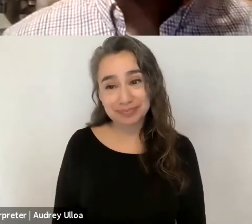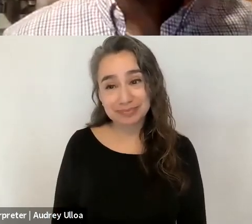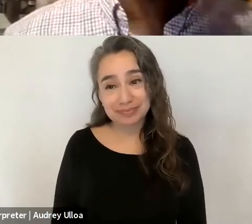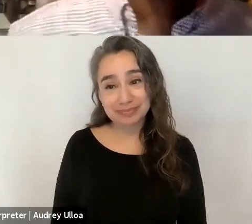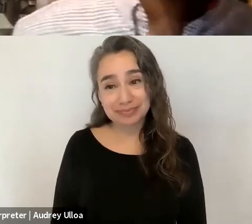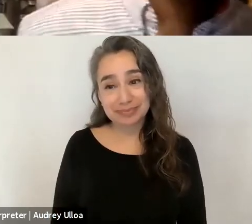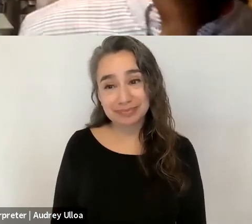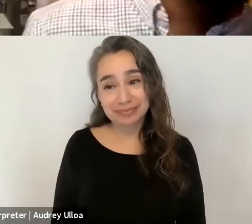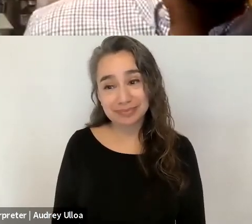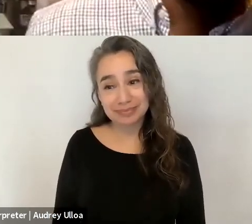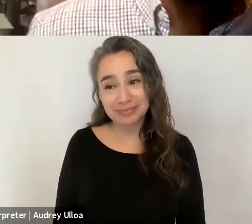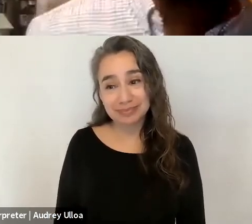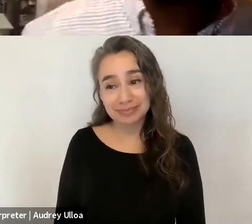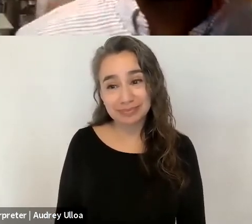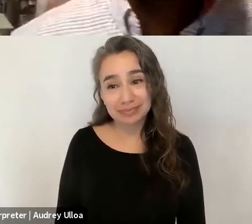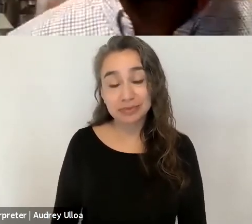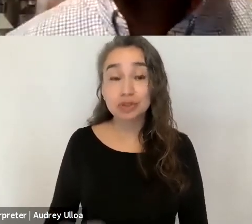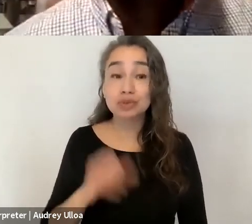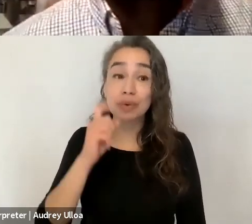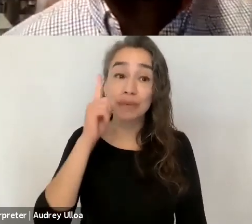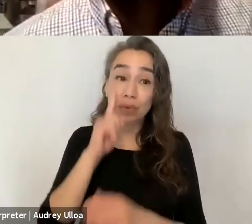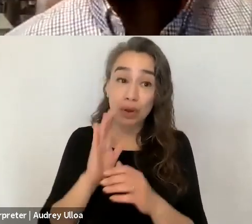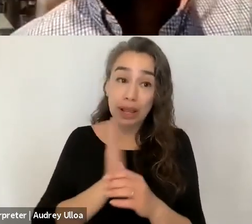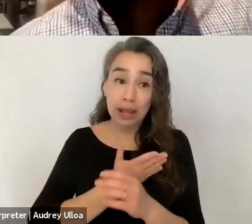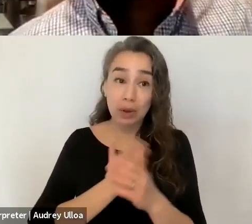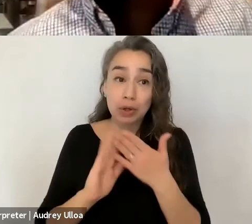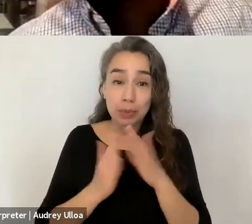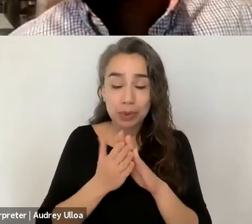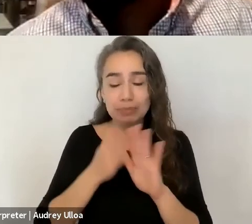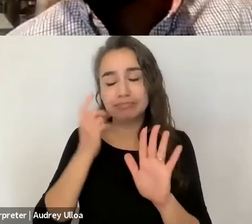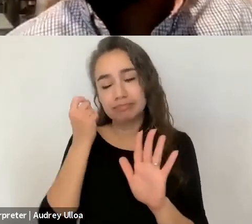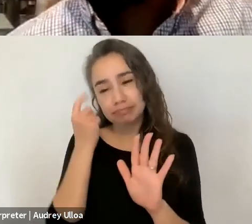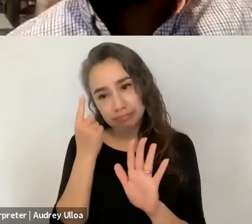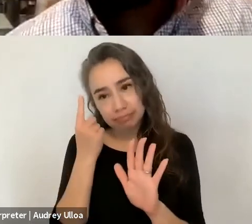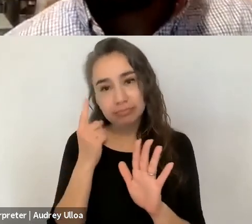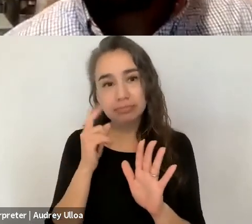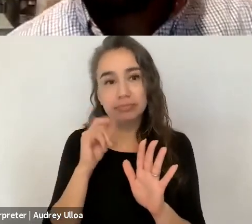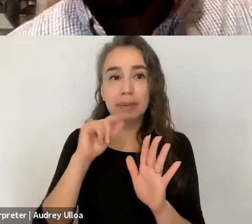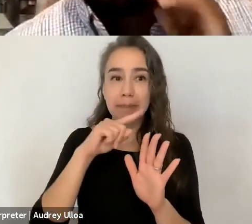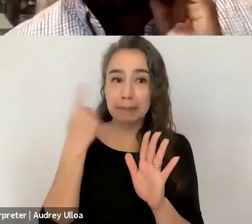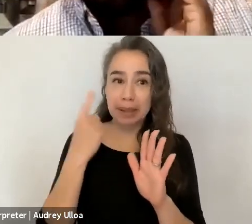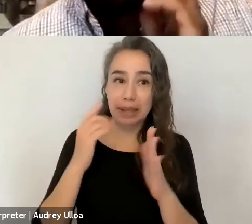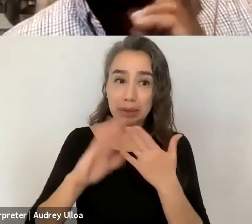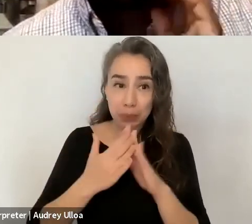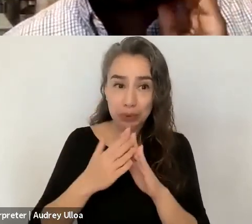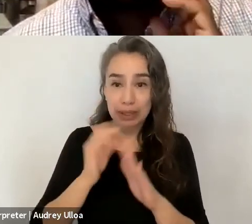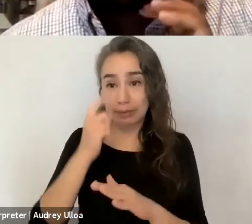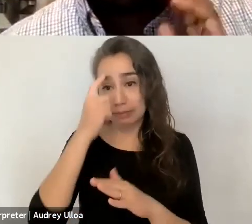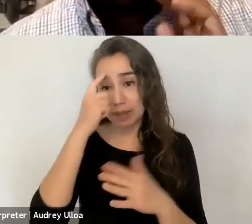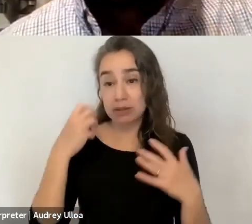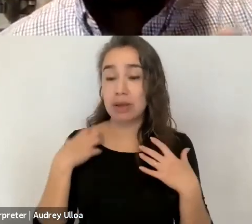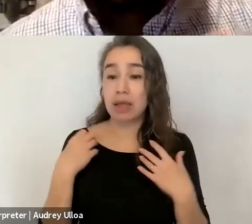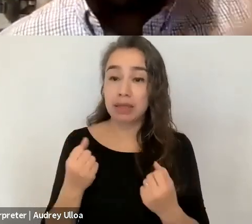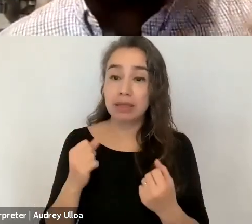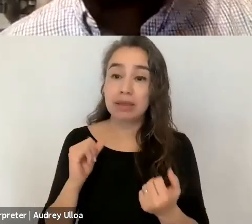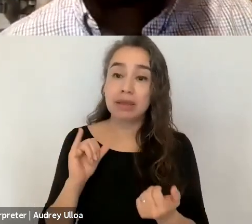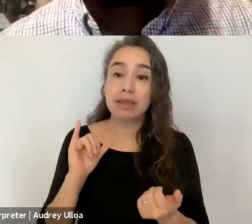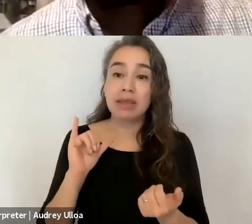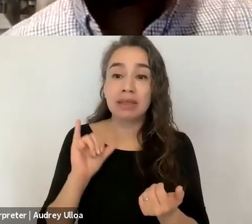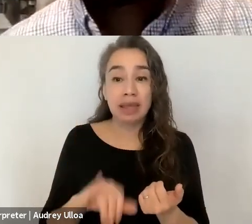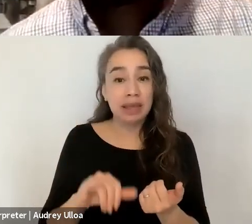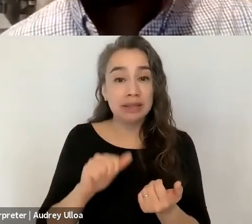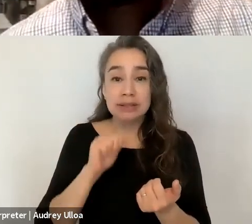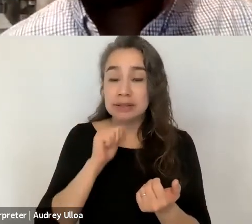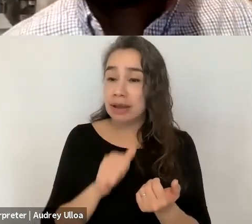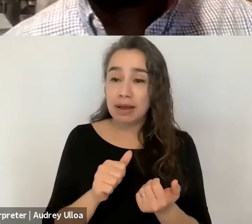and as far as our community, what you have to understand is like the Black community and mental health, it is not one